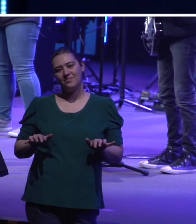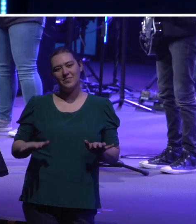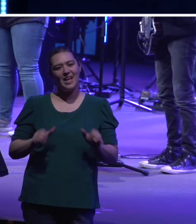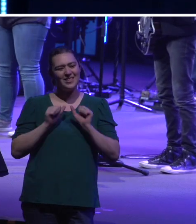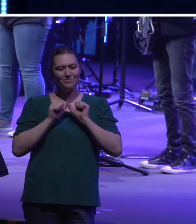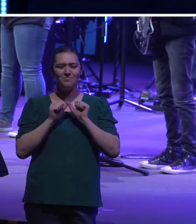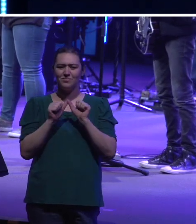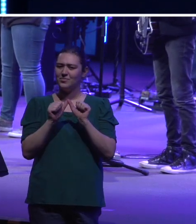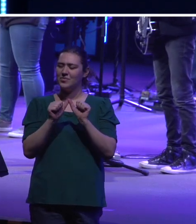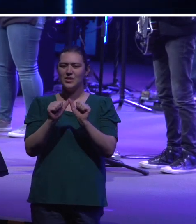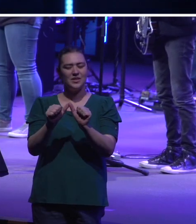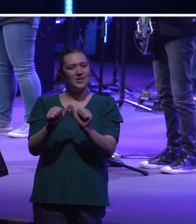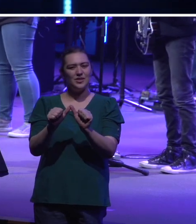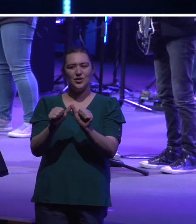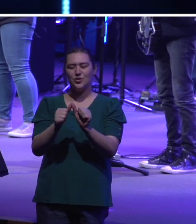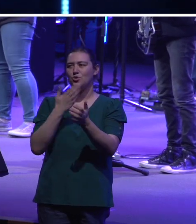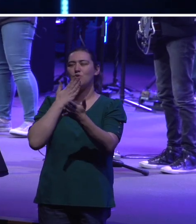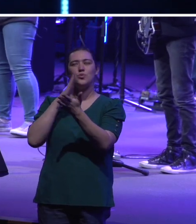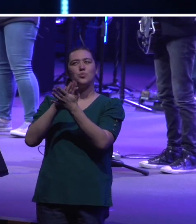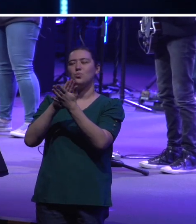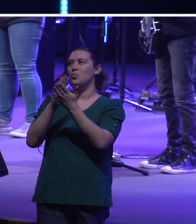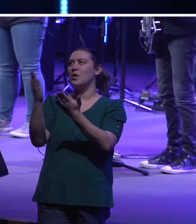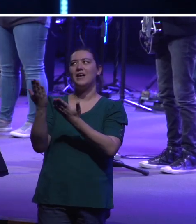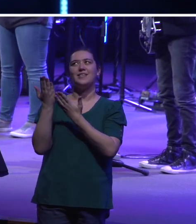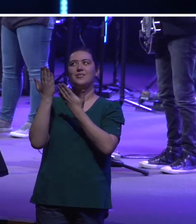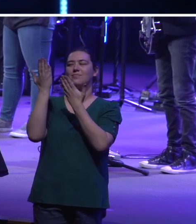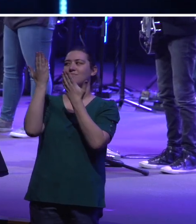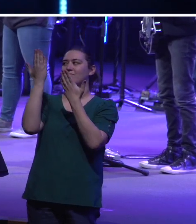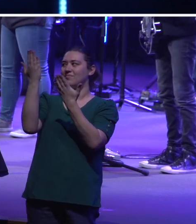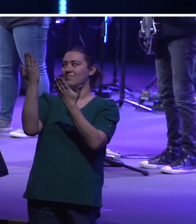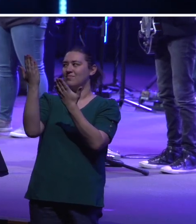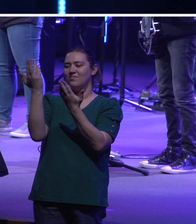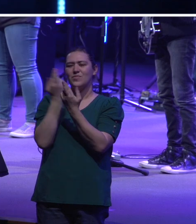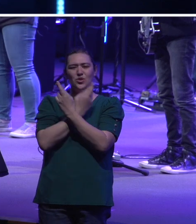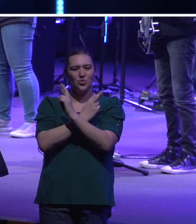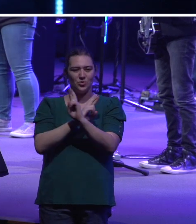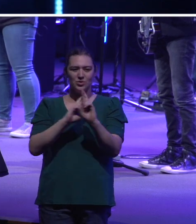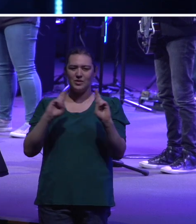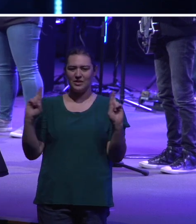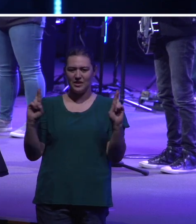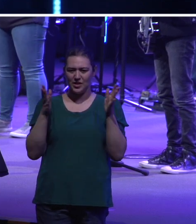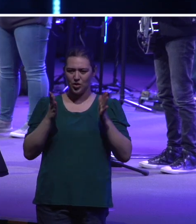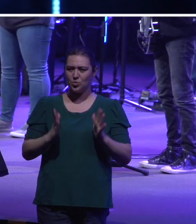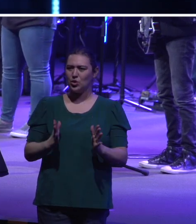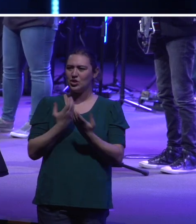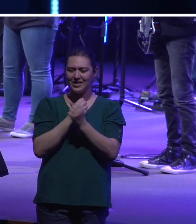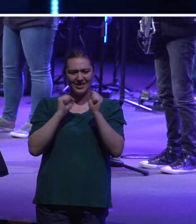let's continue to just bring our praise before our Redeemer, our Savior, Jesus.